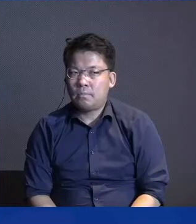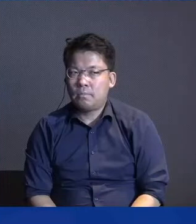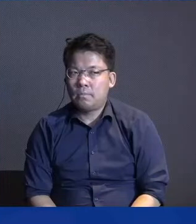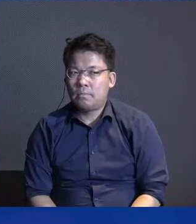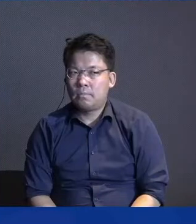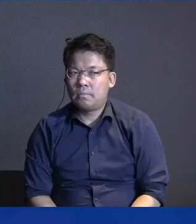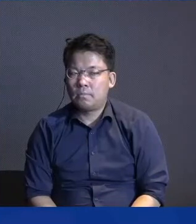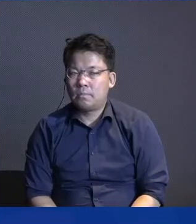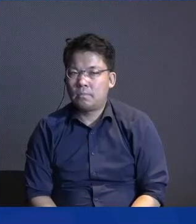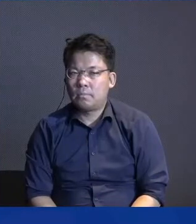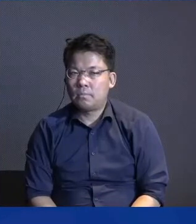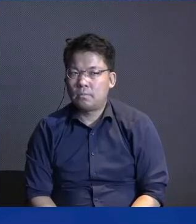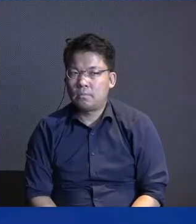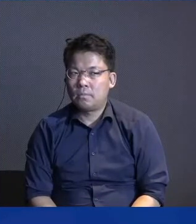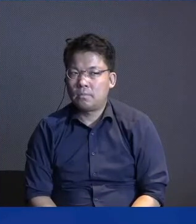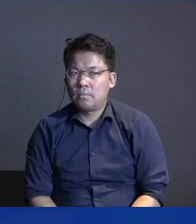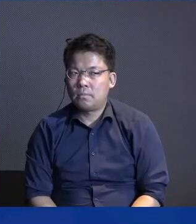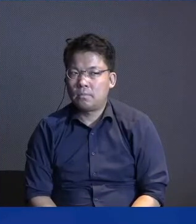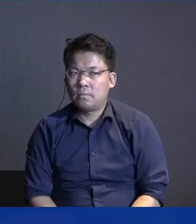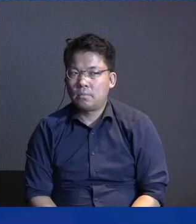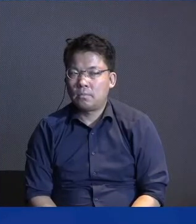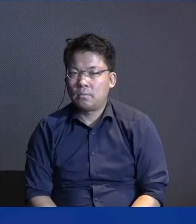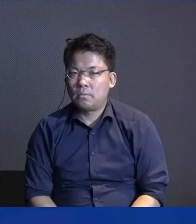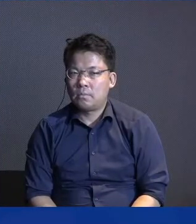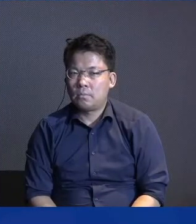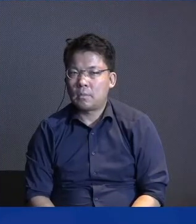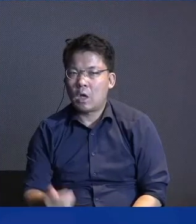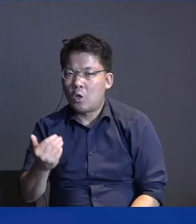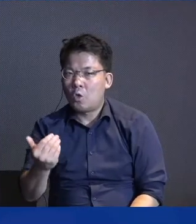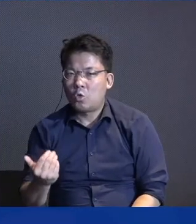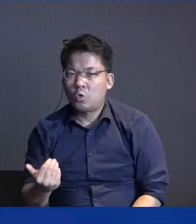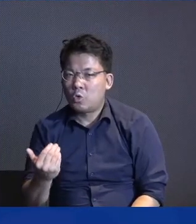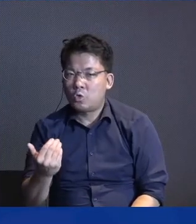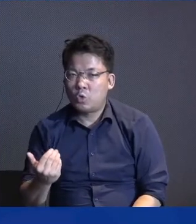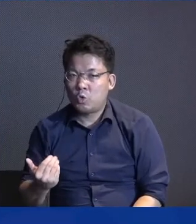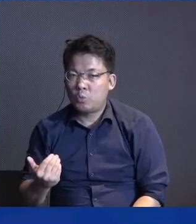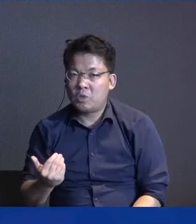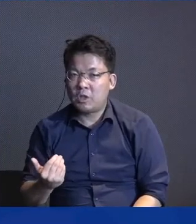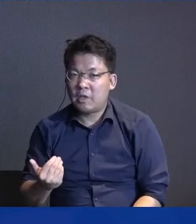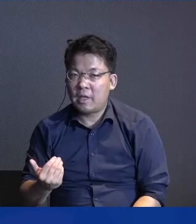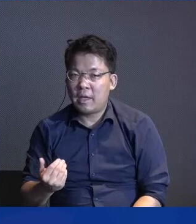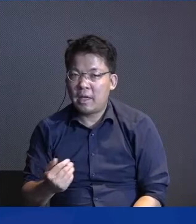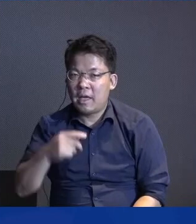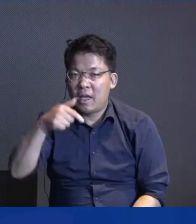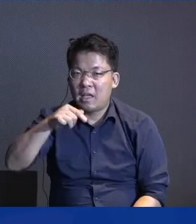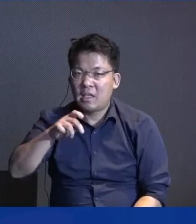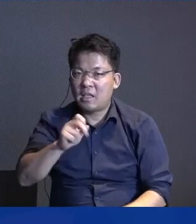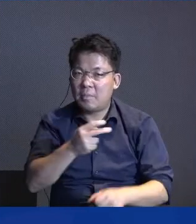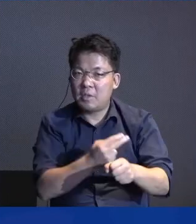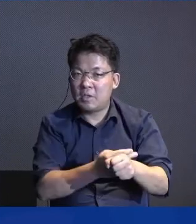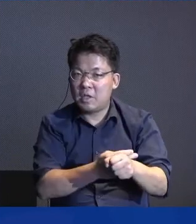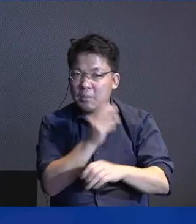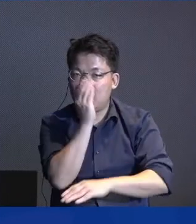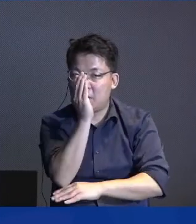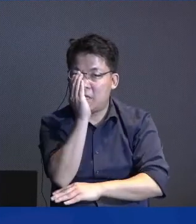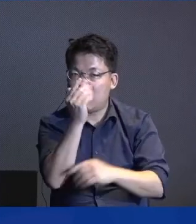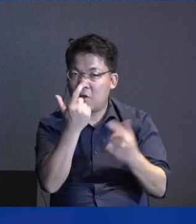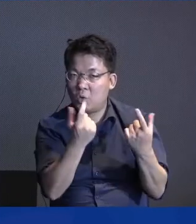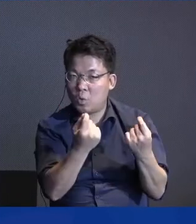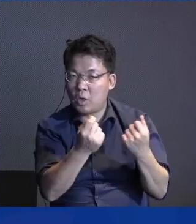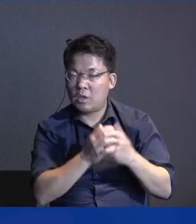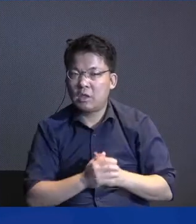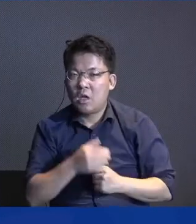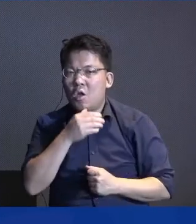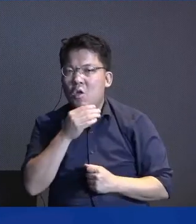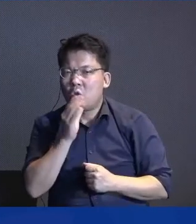Dr. Kim, you said earlier that we need an integrated approach to mental health, including